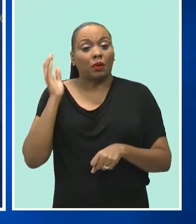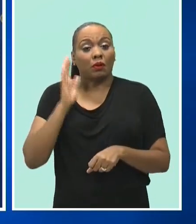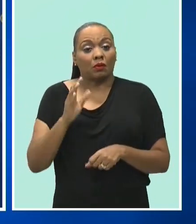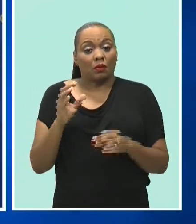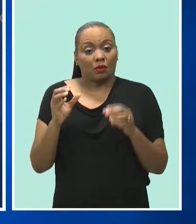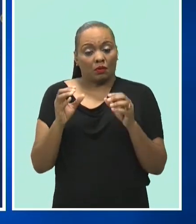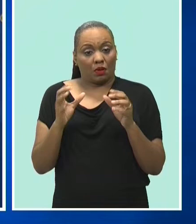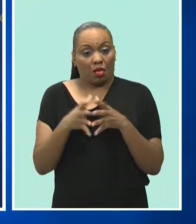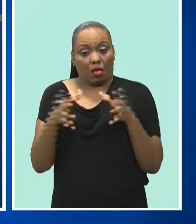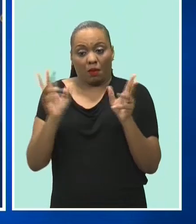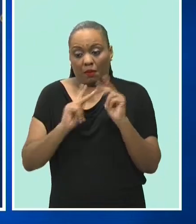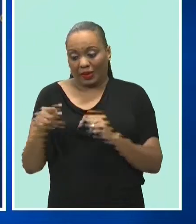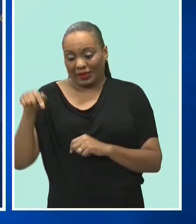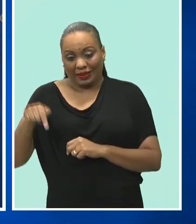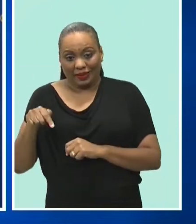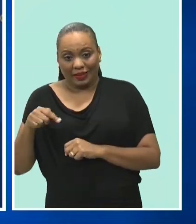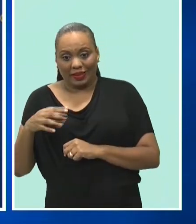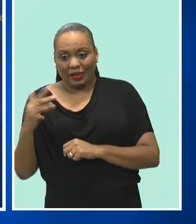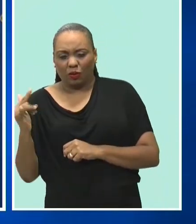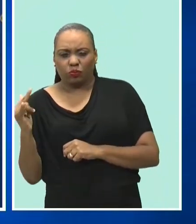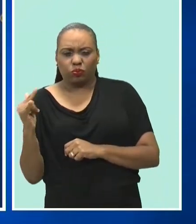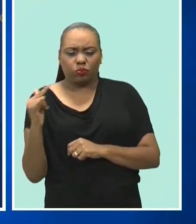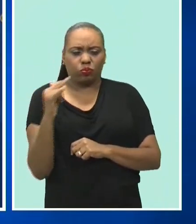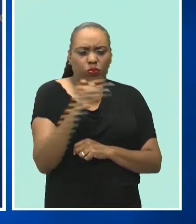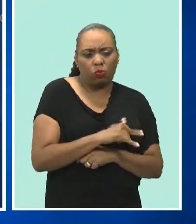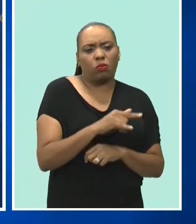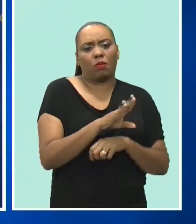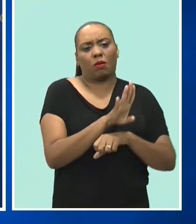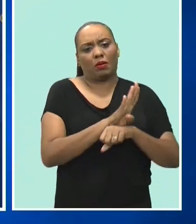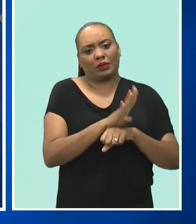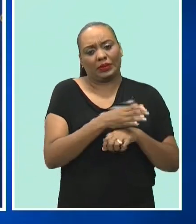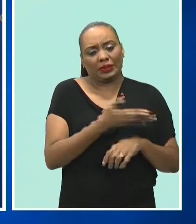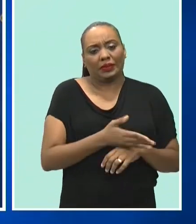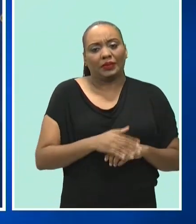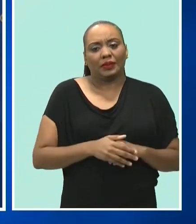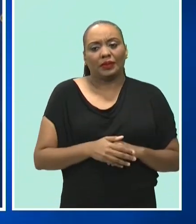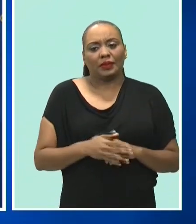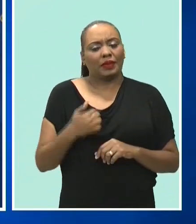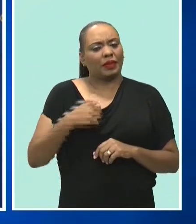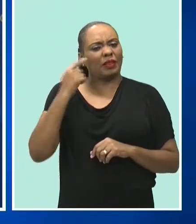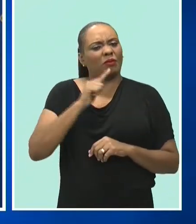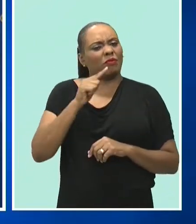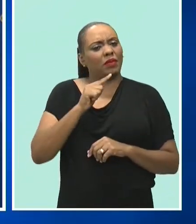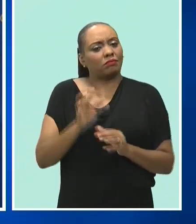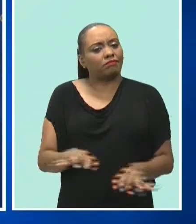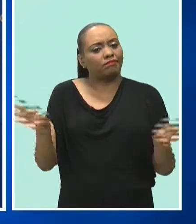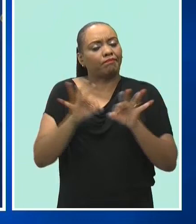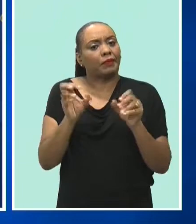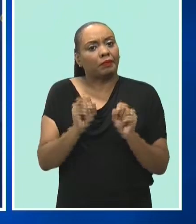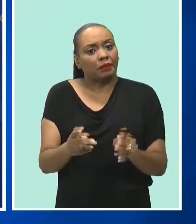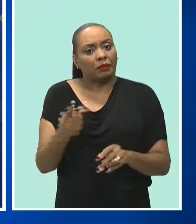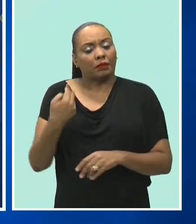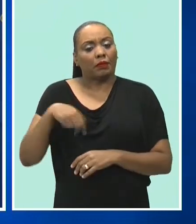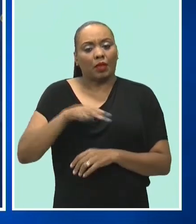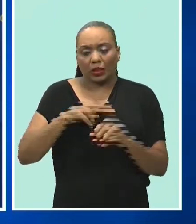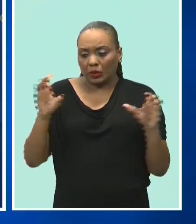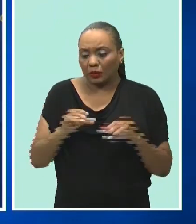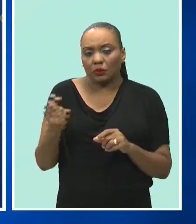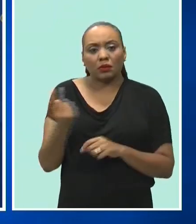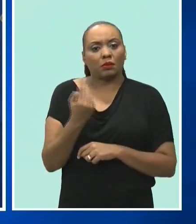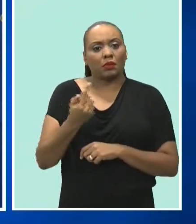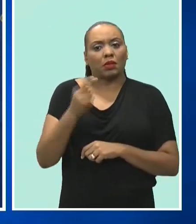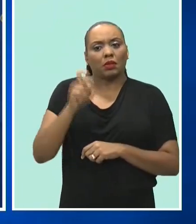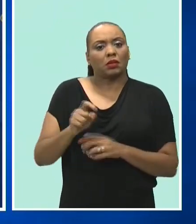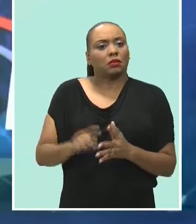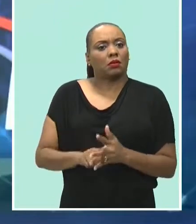of Ghanaians who will be interested in coming to Barbados. I think that this is also an important opportunity for us to do something that we needed to do